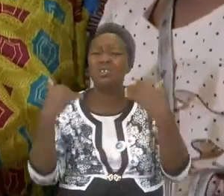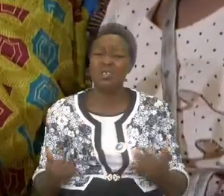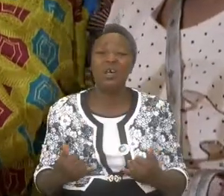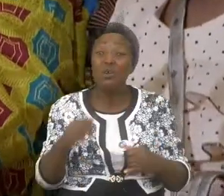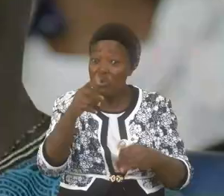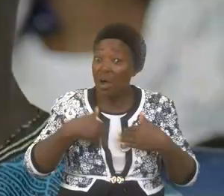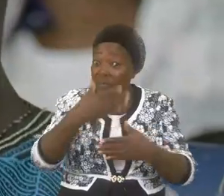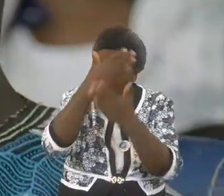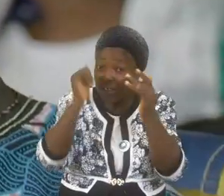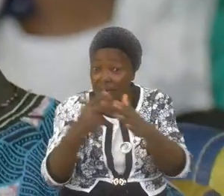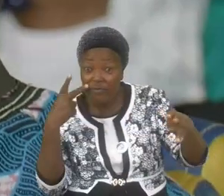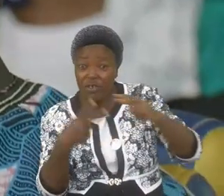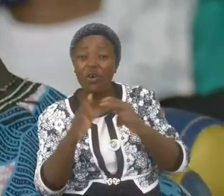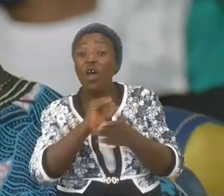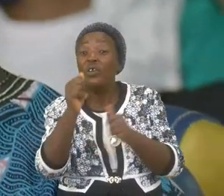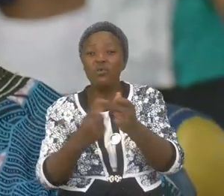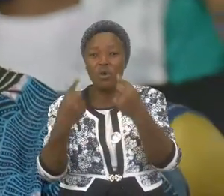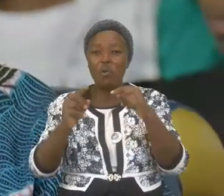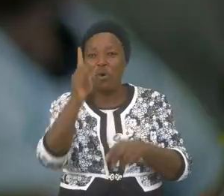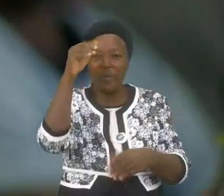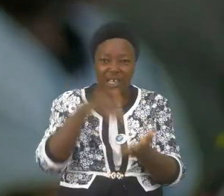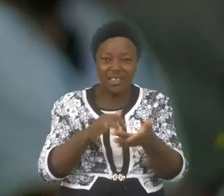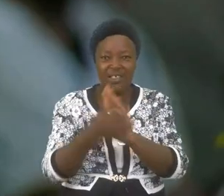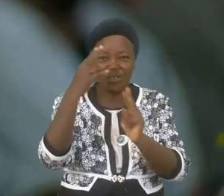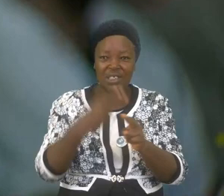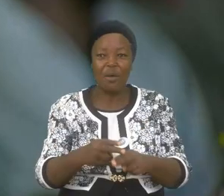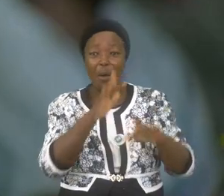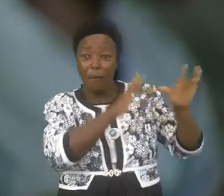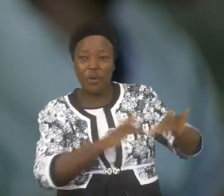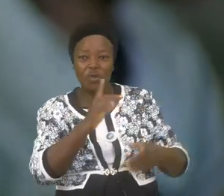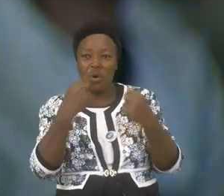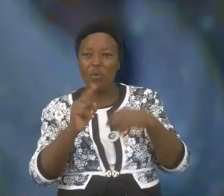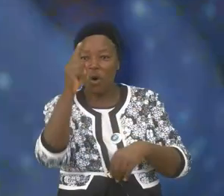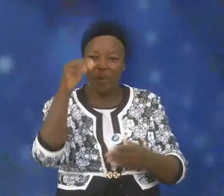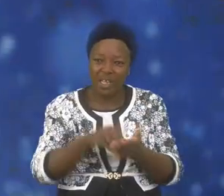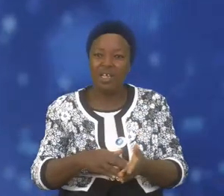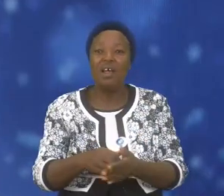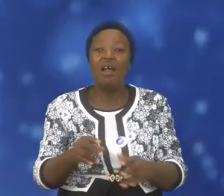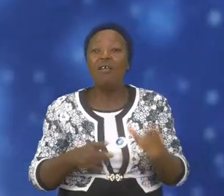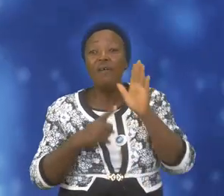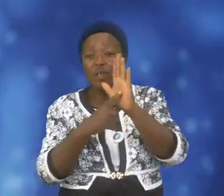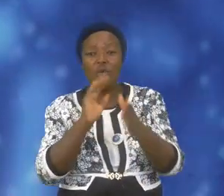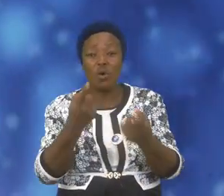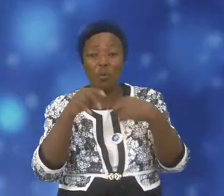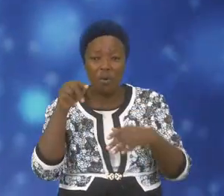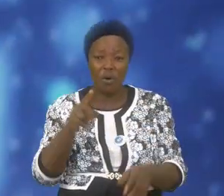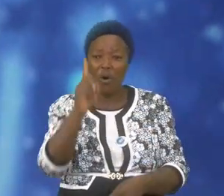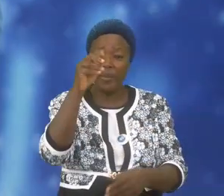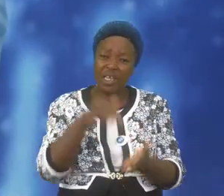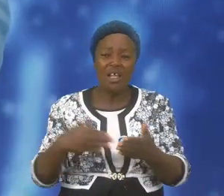will come up again. Revelation will come up again. New life will come up again in your life